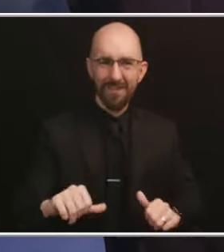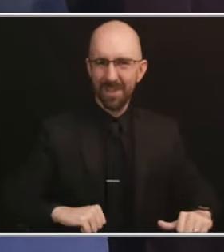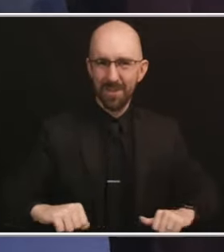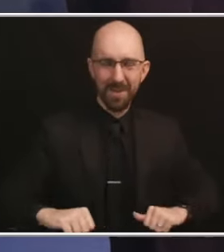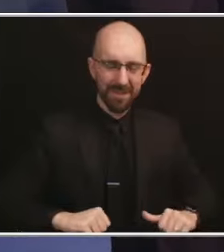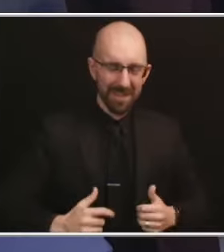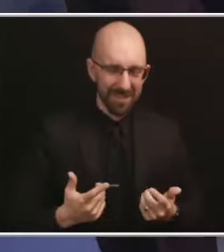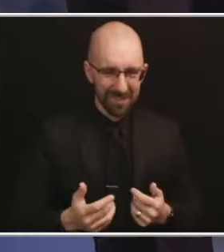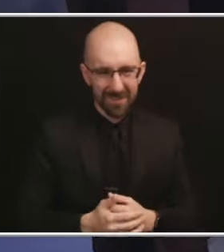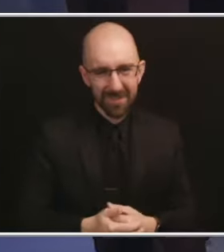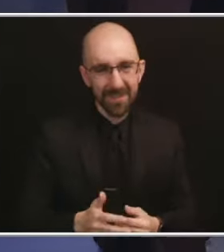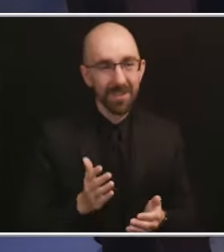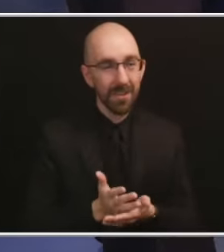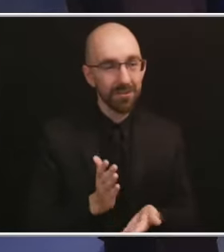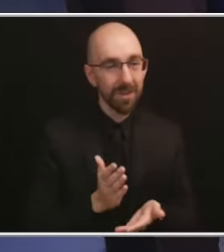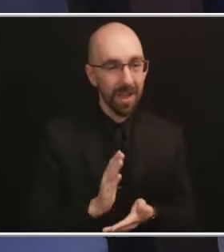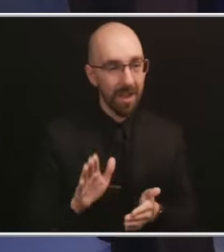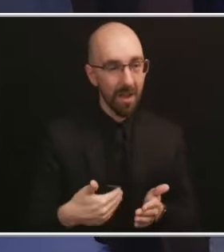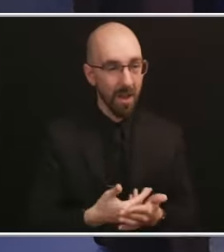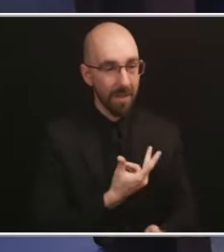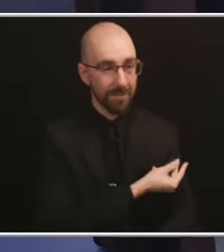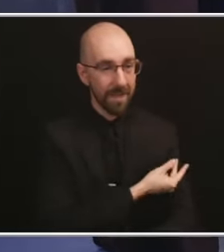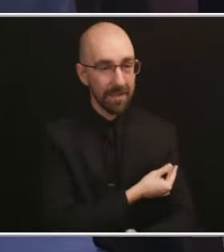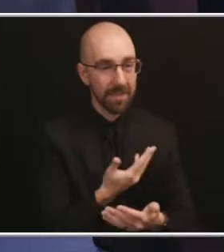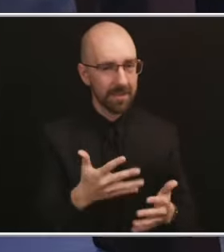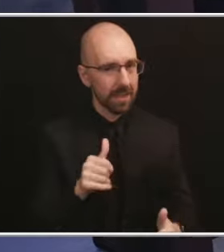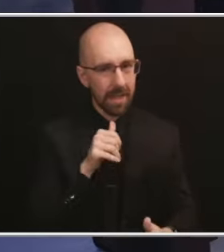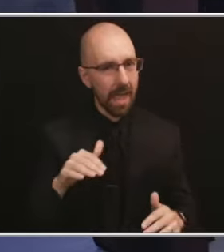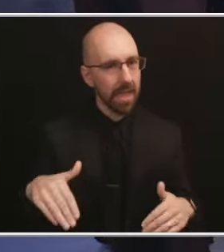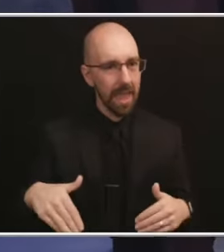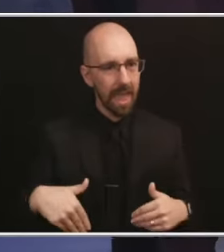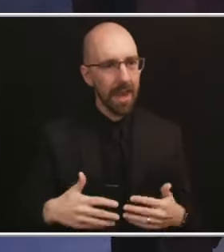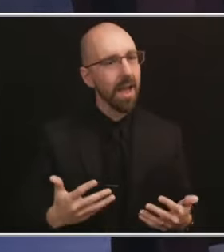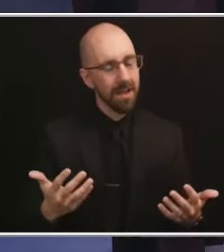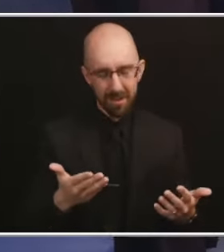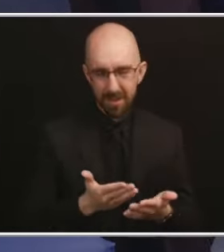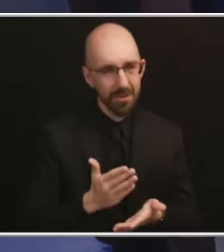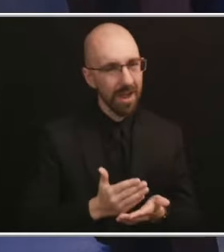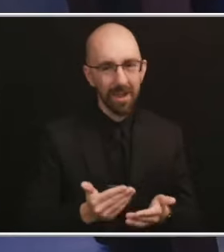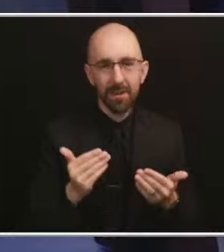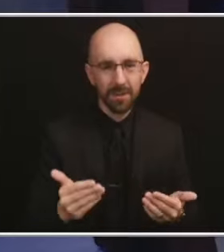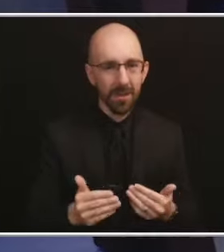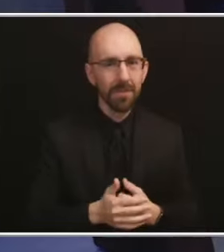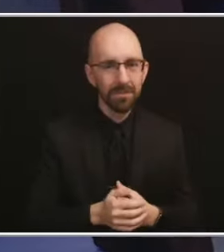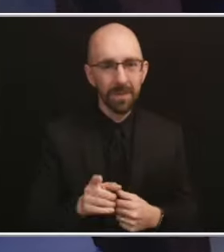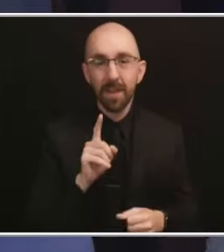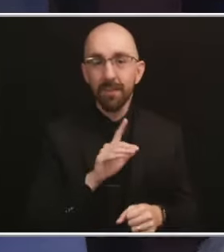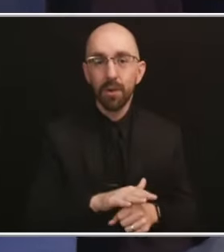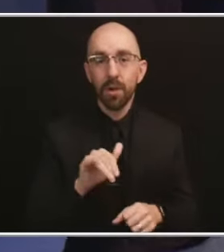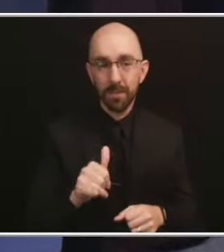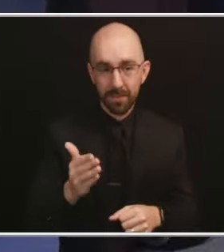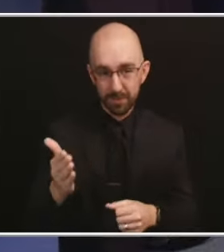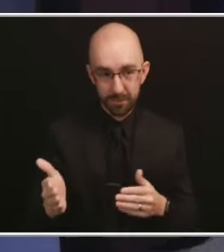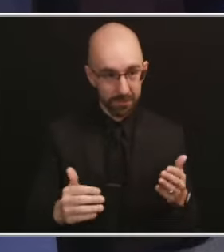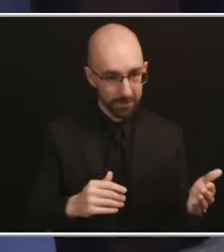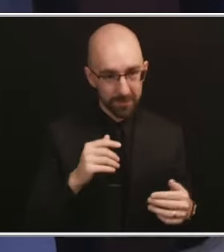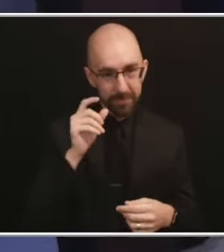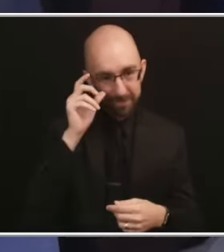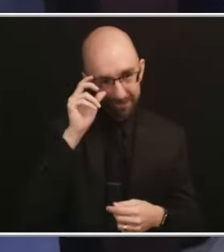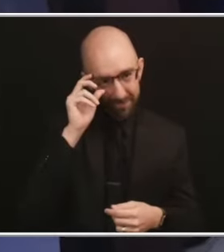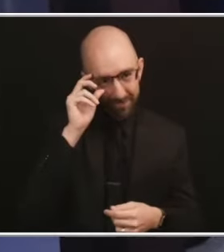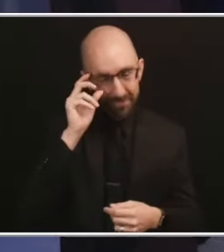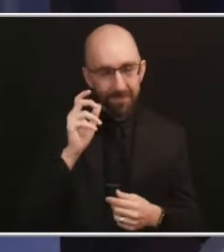All right. Are we all vaccinated now? Not Not quite. yet. All right. getting All there. right, here we I'll go. just have you confirm that is yourself. Yes, that's fine. Well, And I just